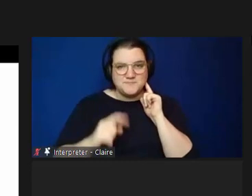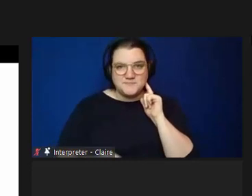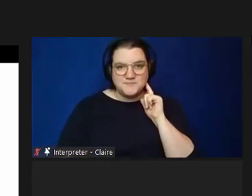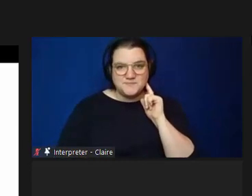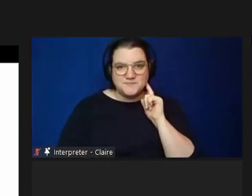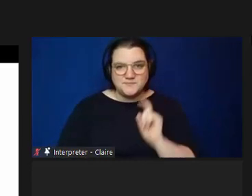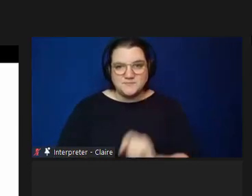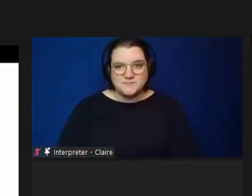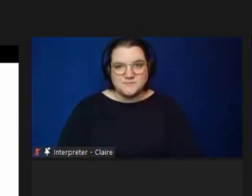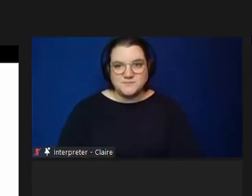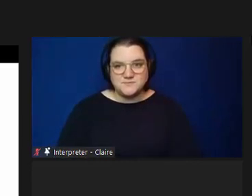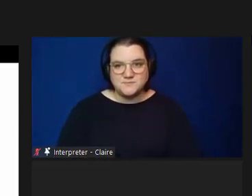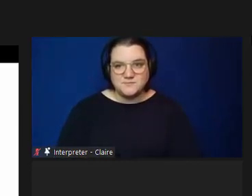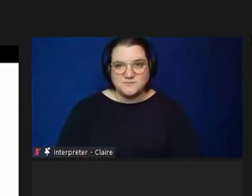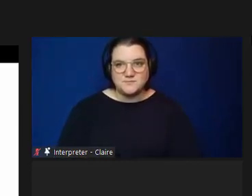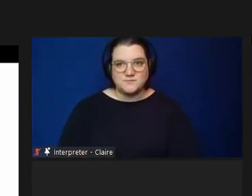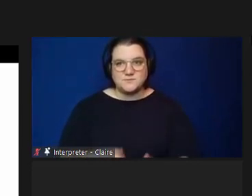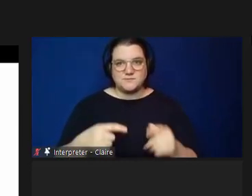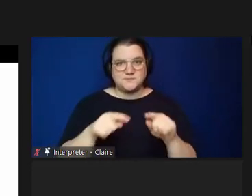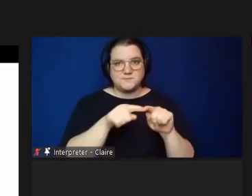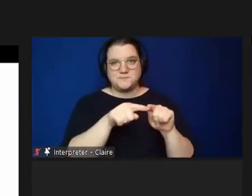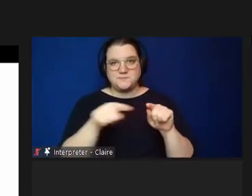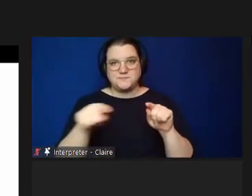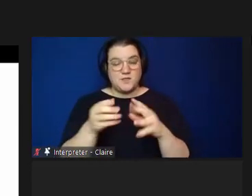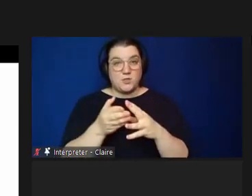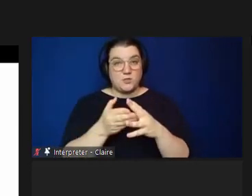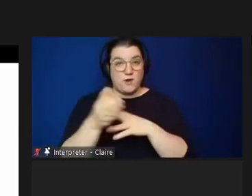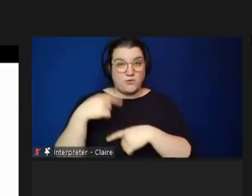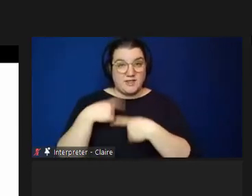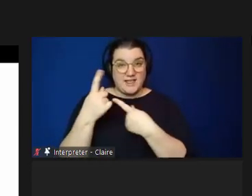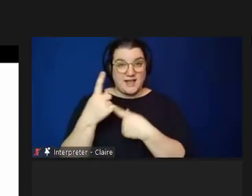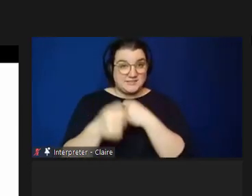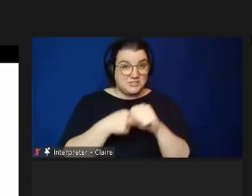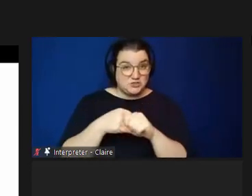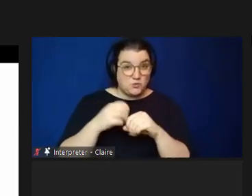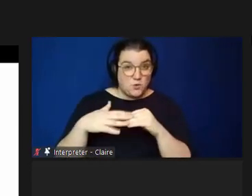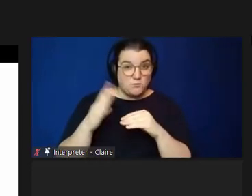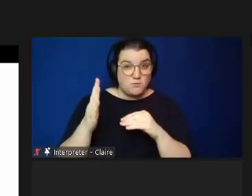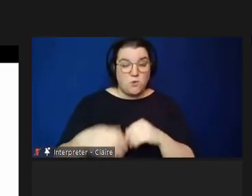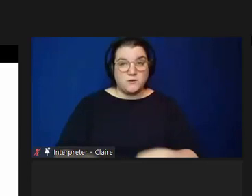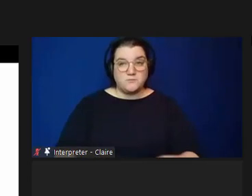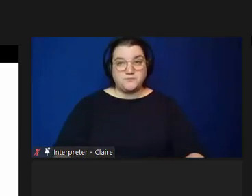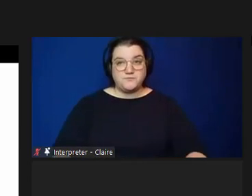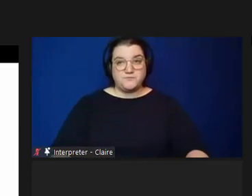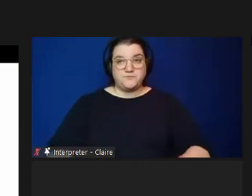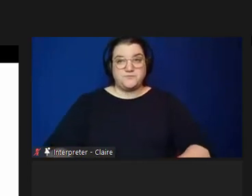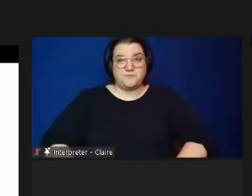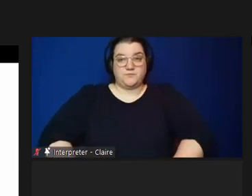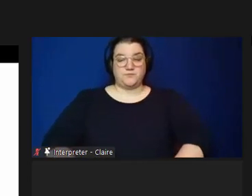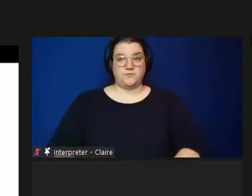them throughout the last year or more, how they have